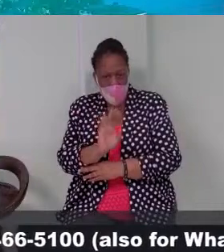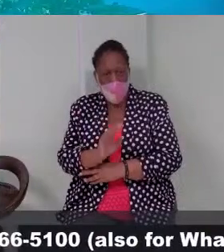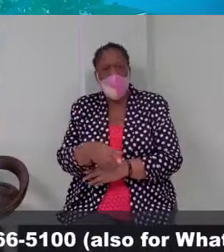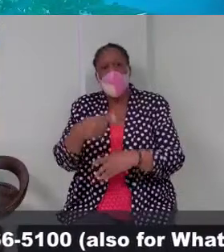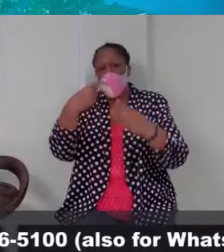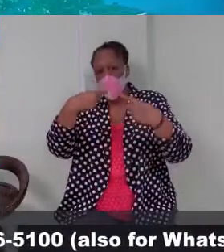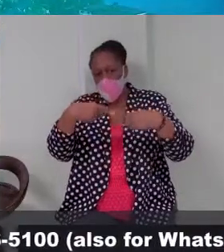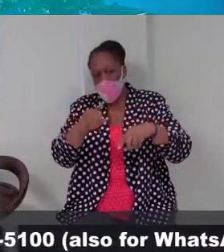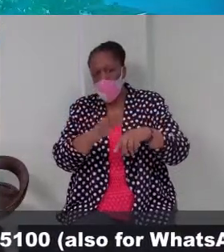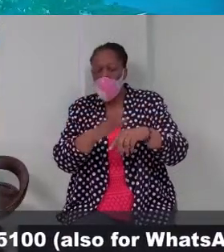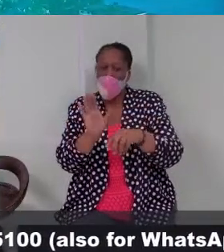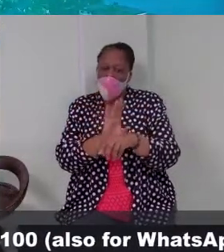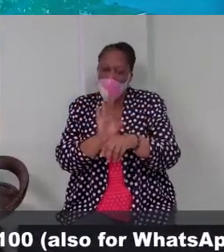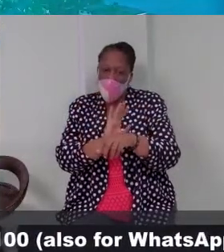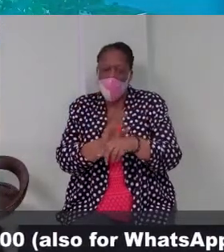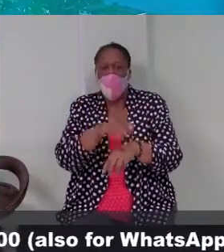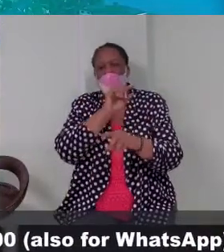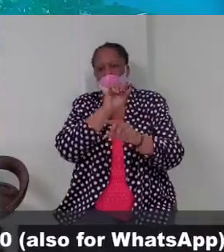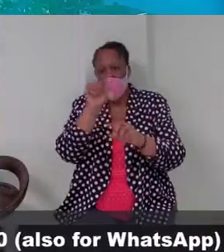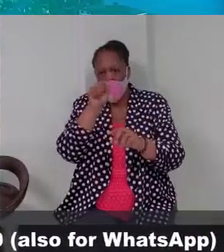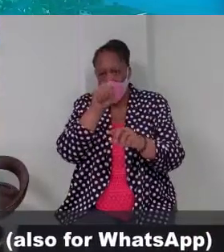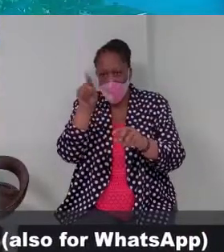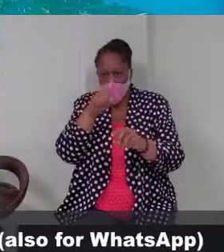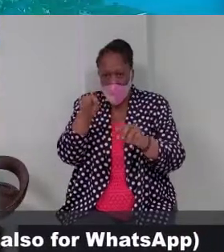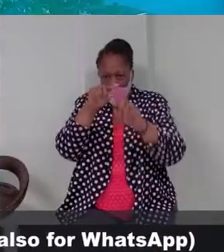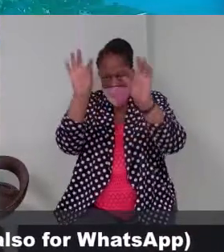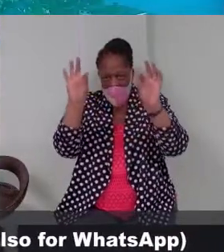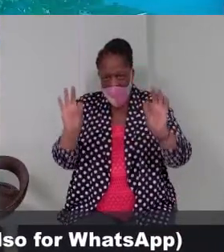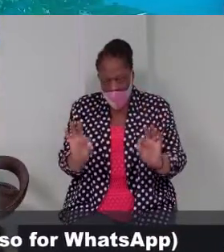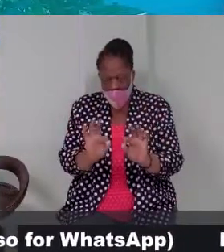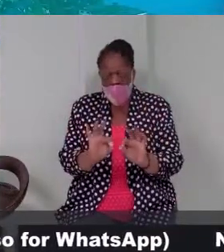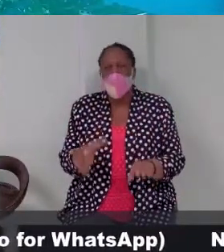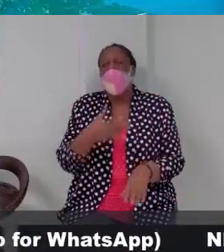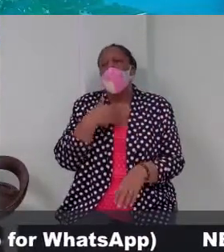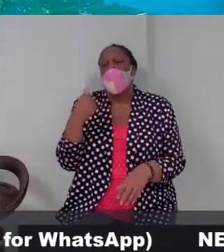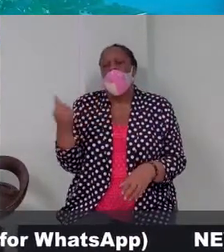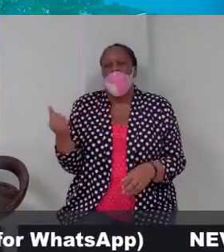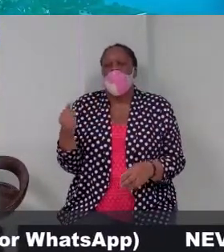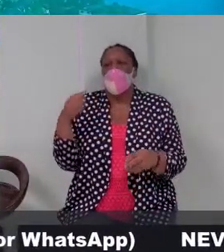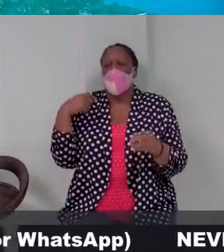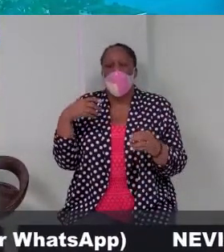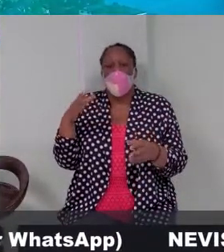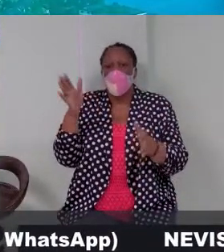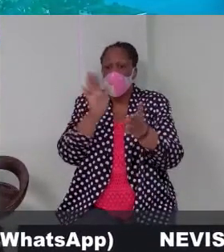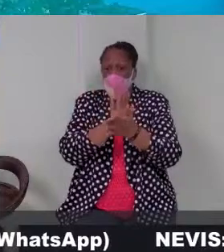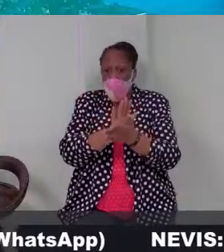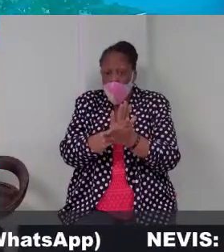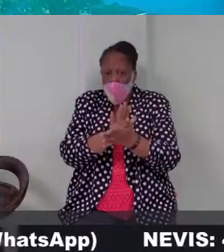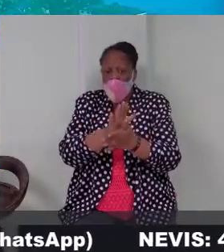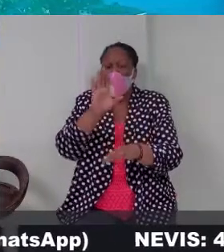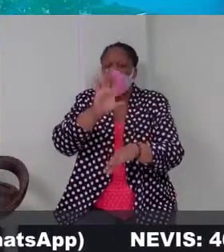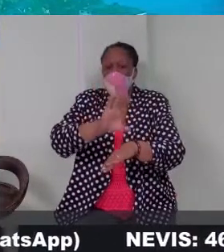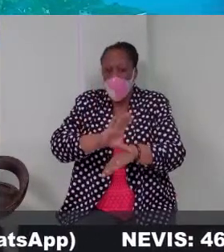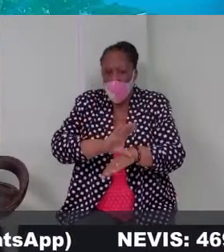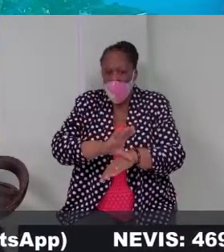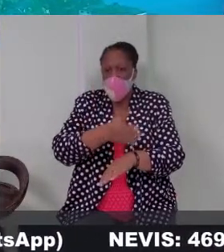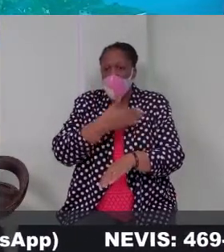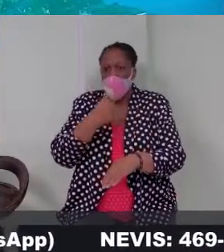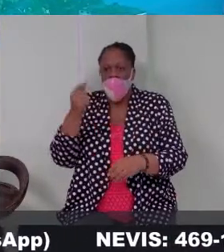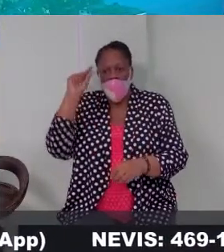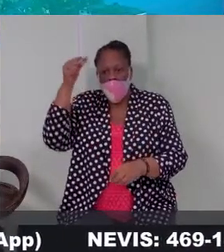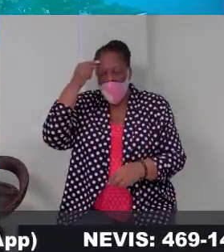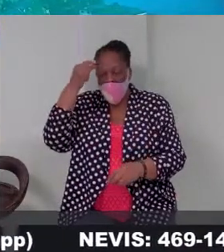website so that you have it readily at your fingertips, and we hope that persons would comply, and we ask for your